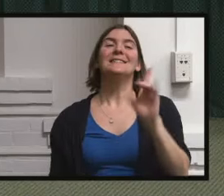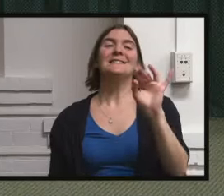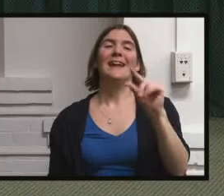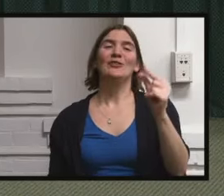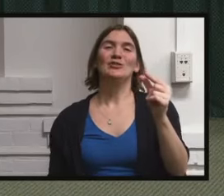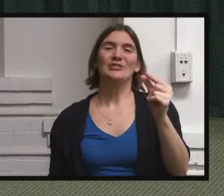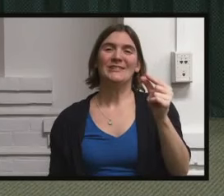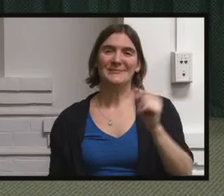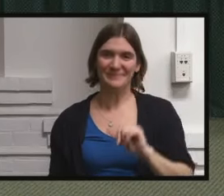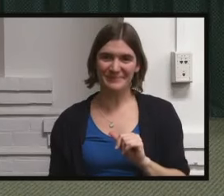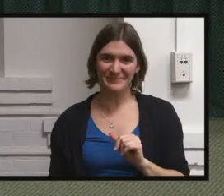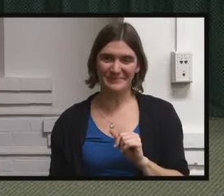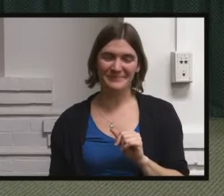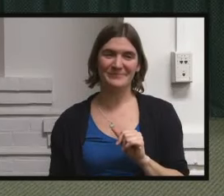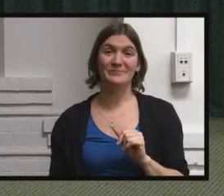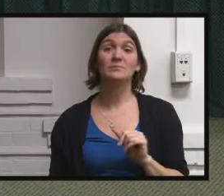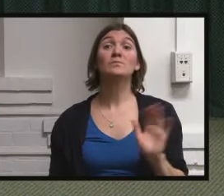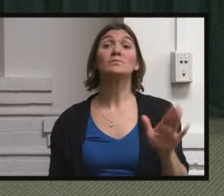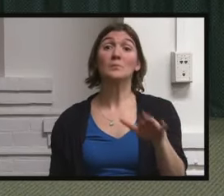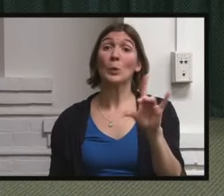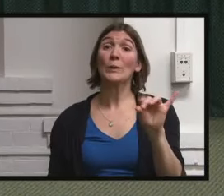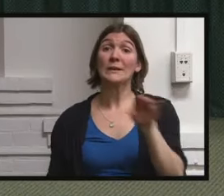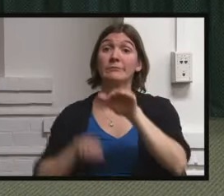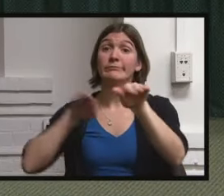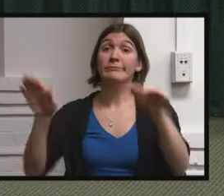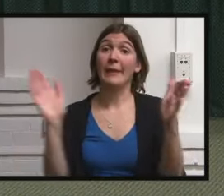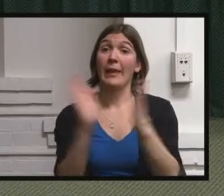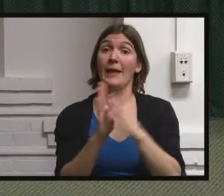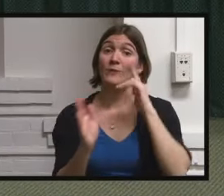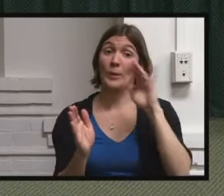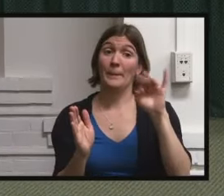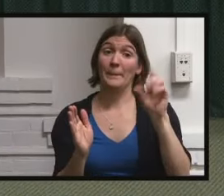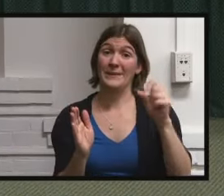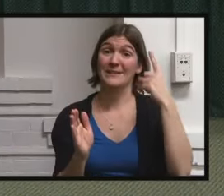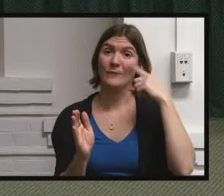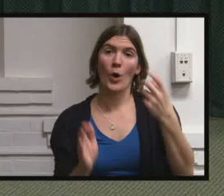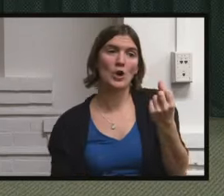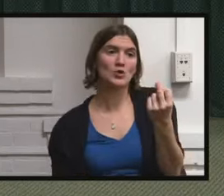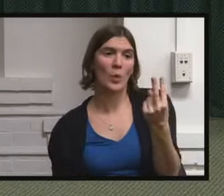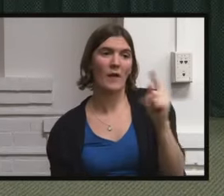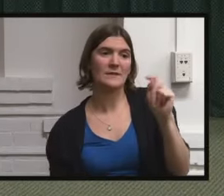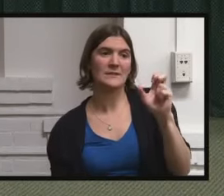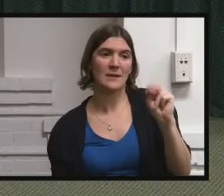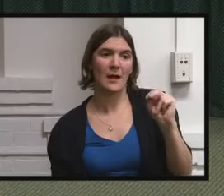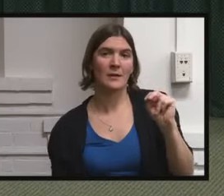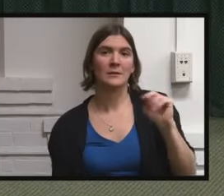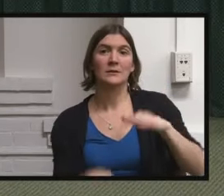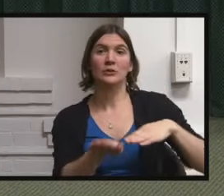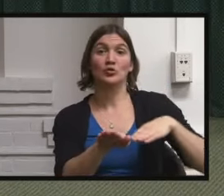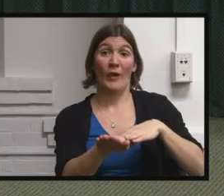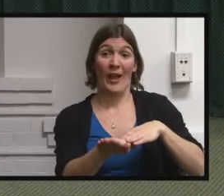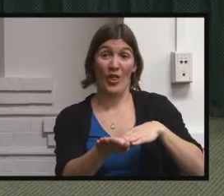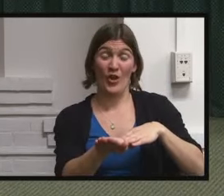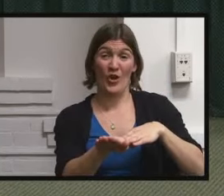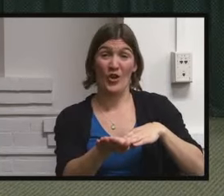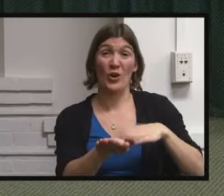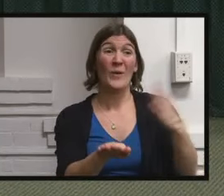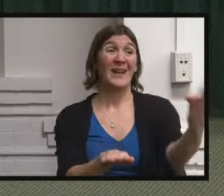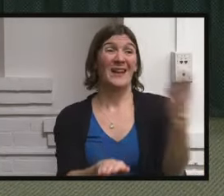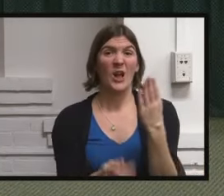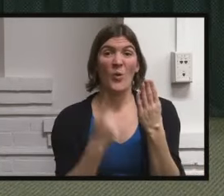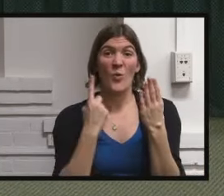that we solicited bids for a 12-ton tag along trailer, only got one